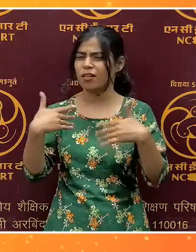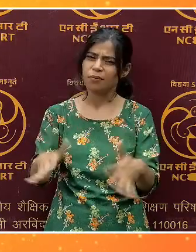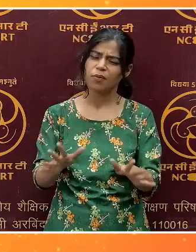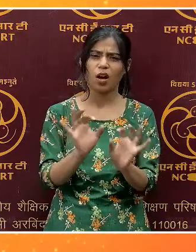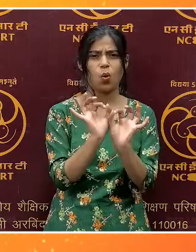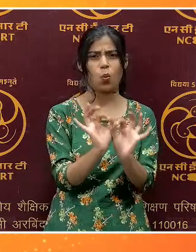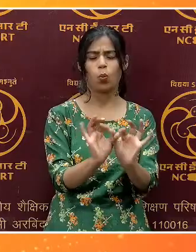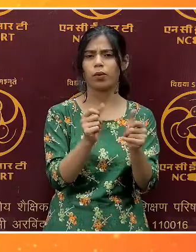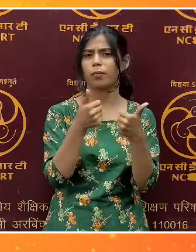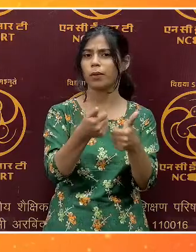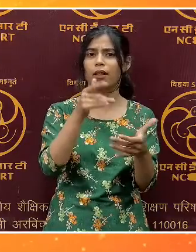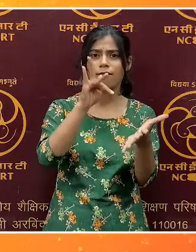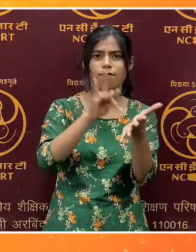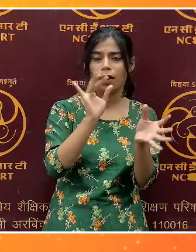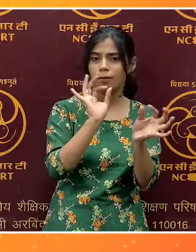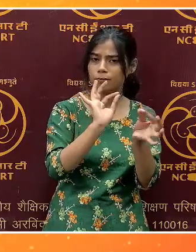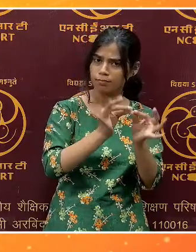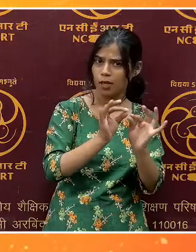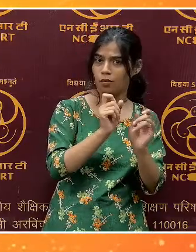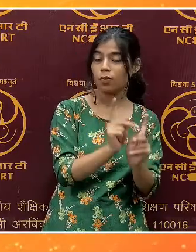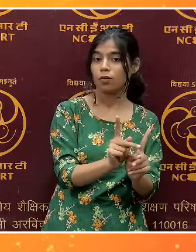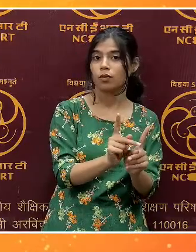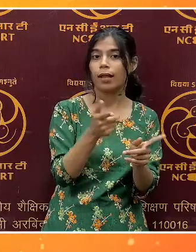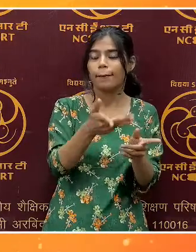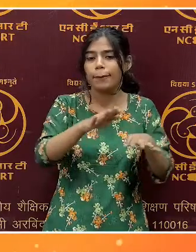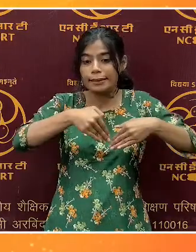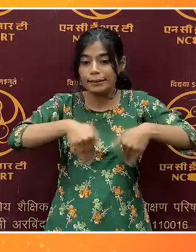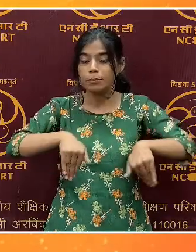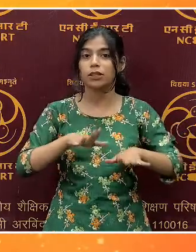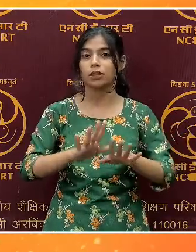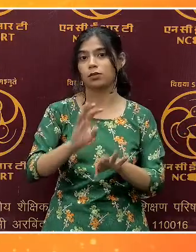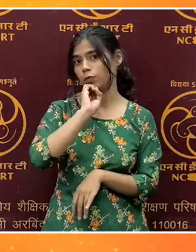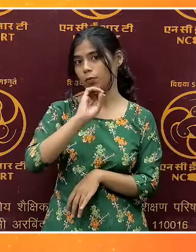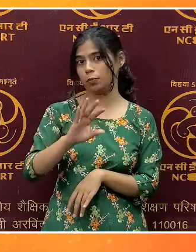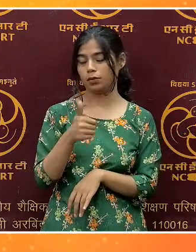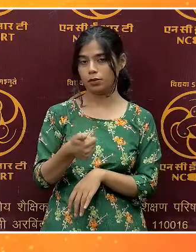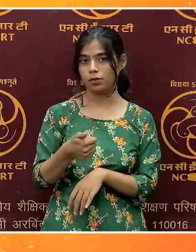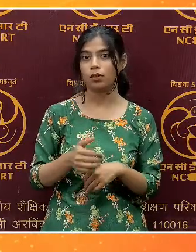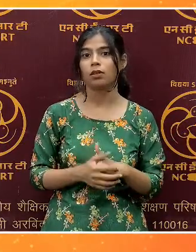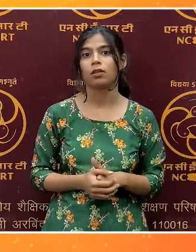final position with this limited information.